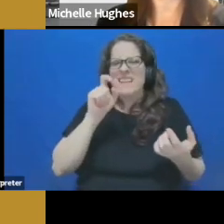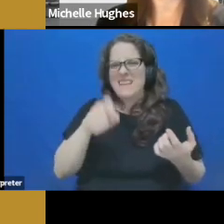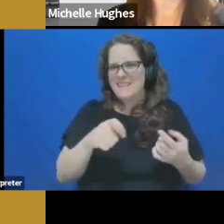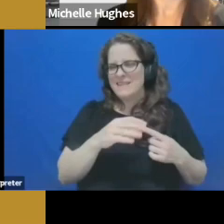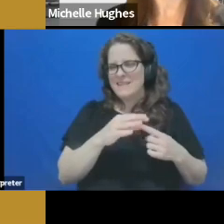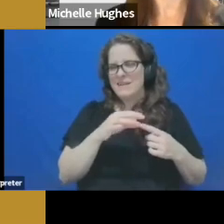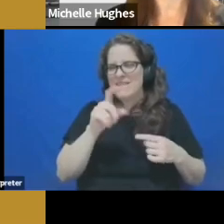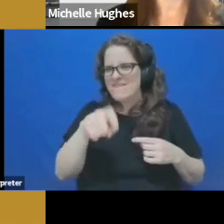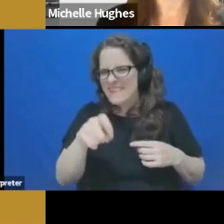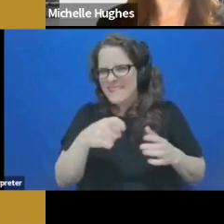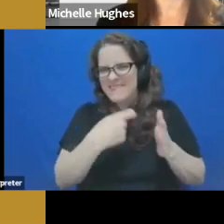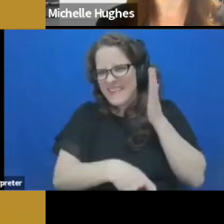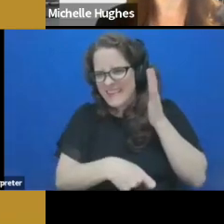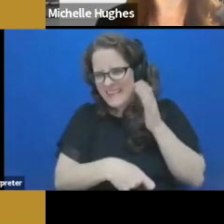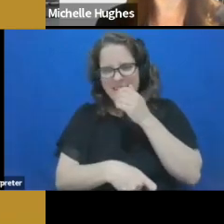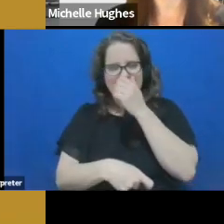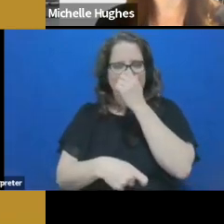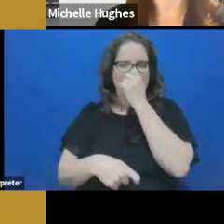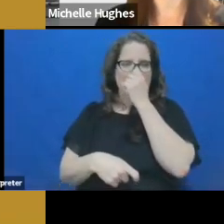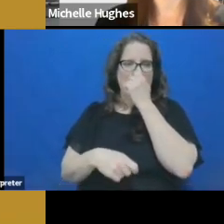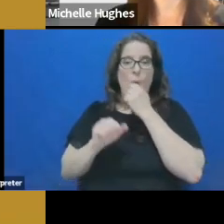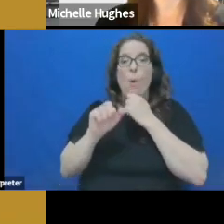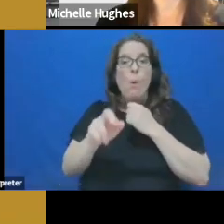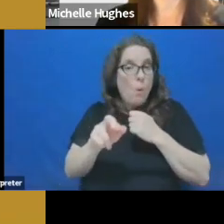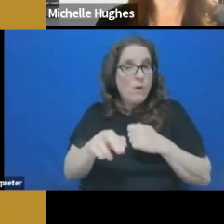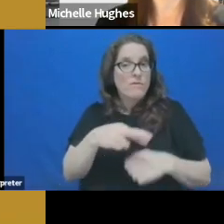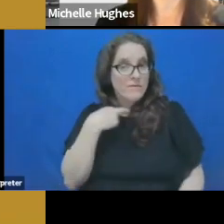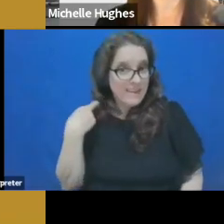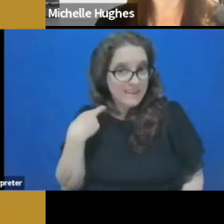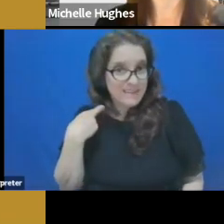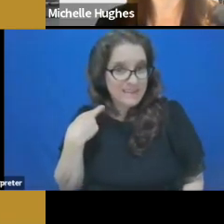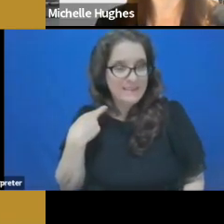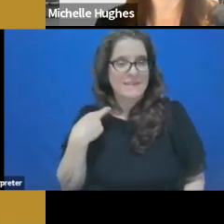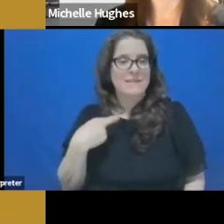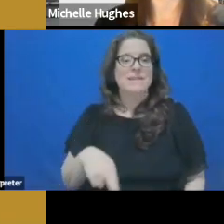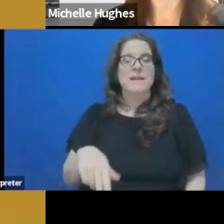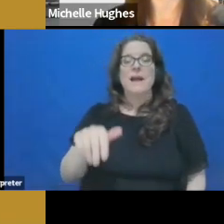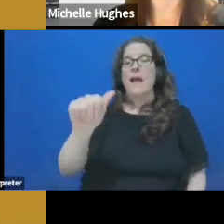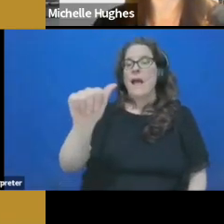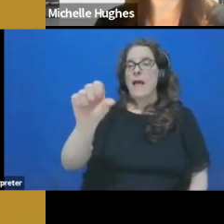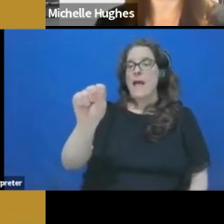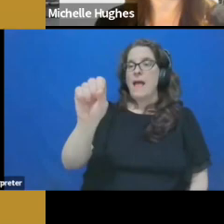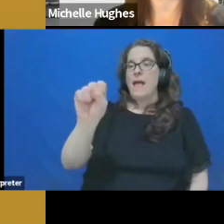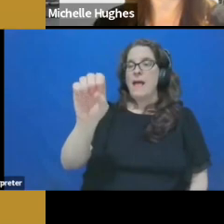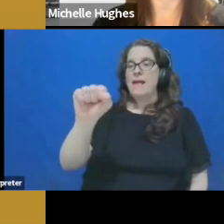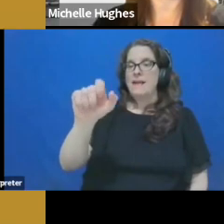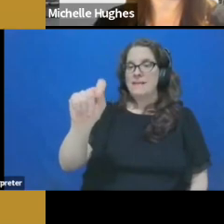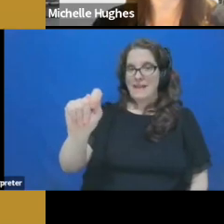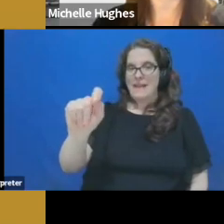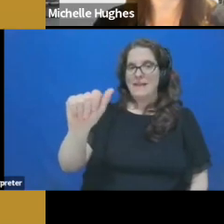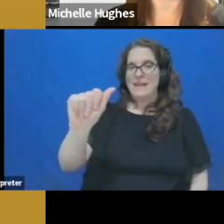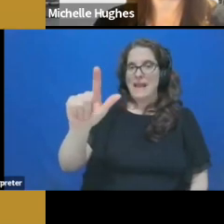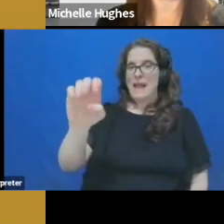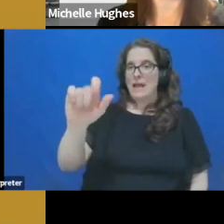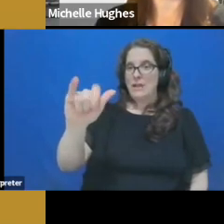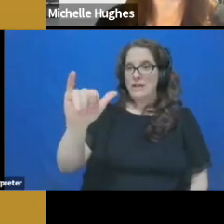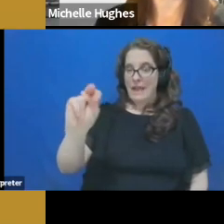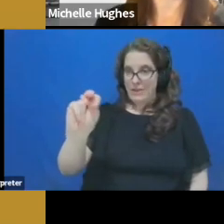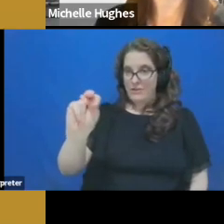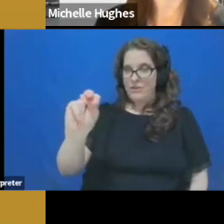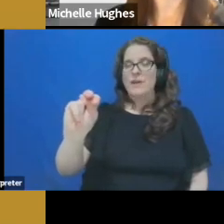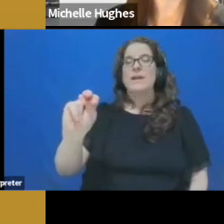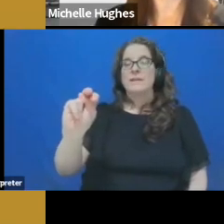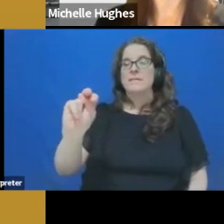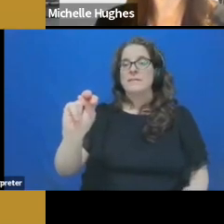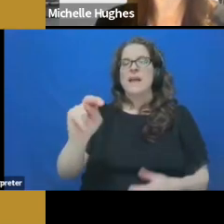assets. In addition, sufficient asset allocation will mean that the portfolio has adequate diversification